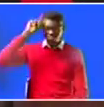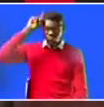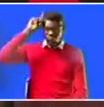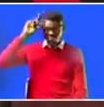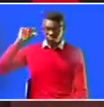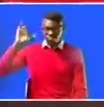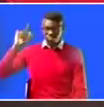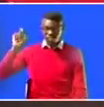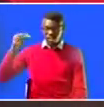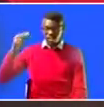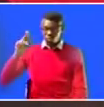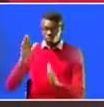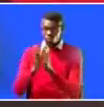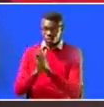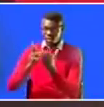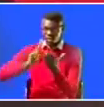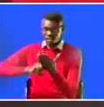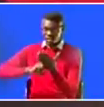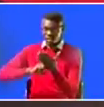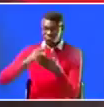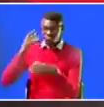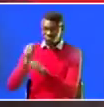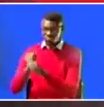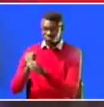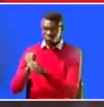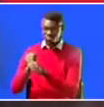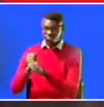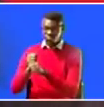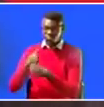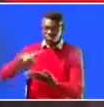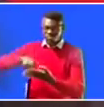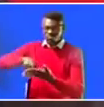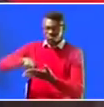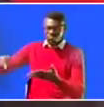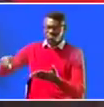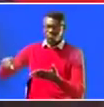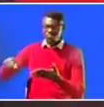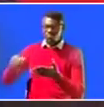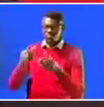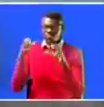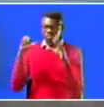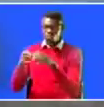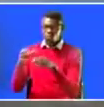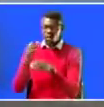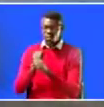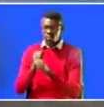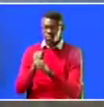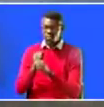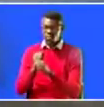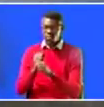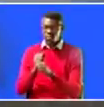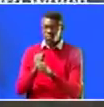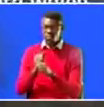of Societies Mukulu Karioki, revoked the society's registration, stating, quote, "I wish